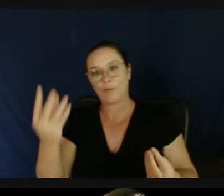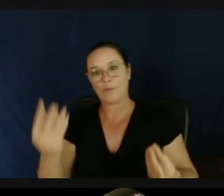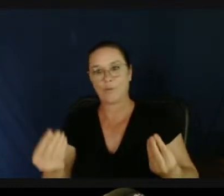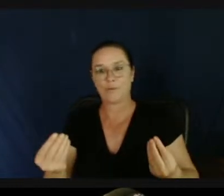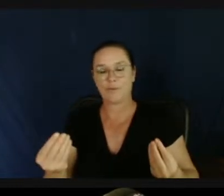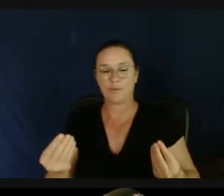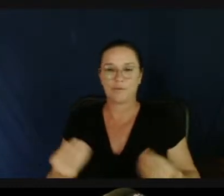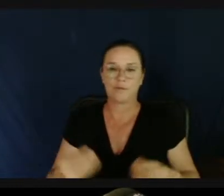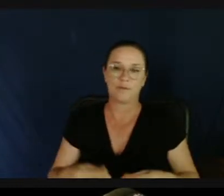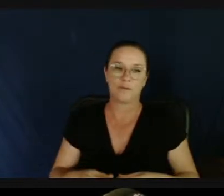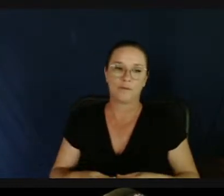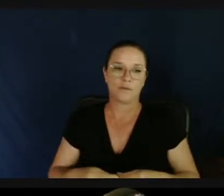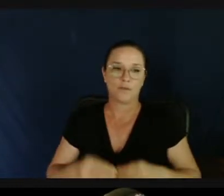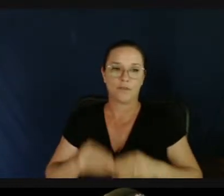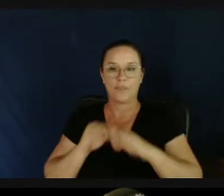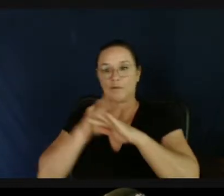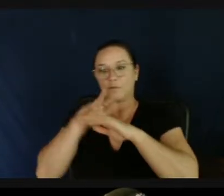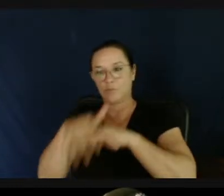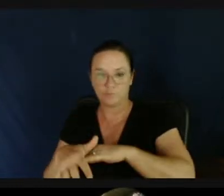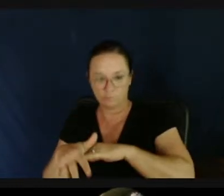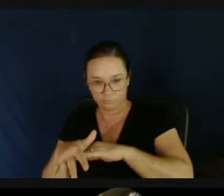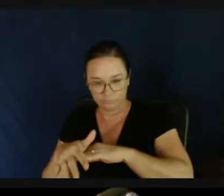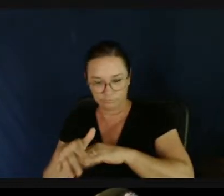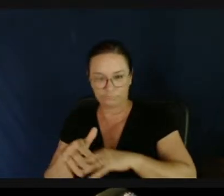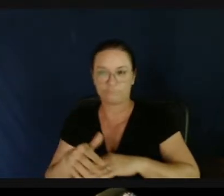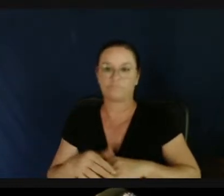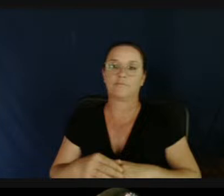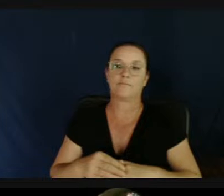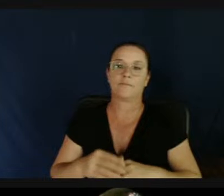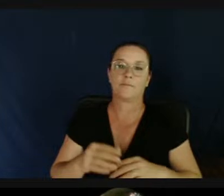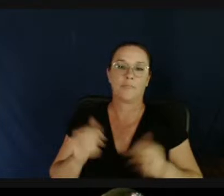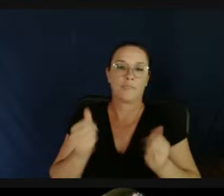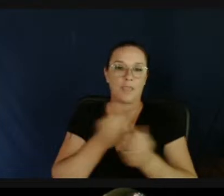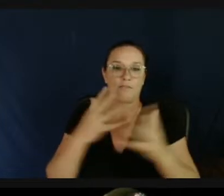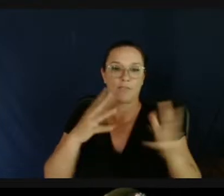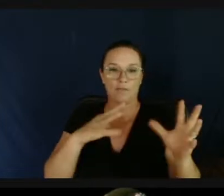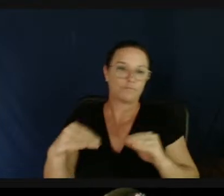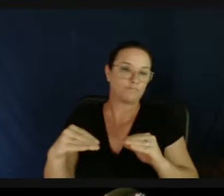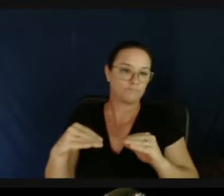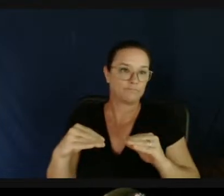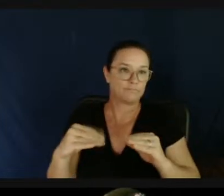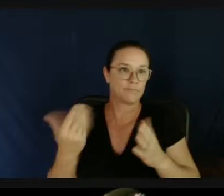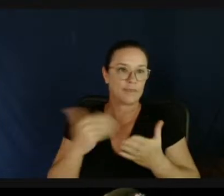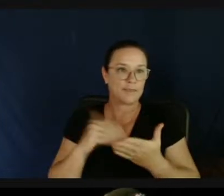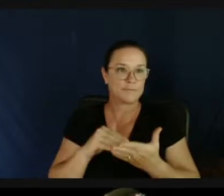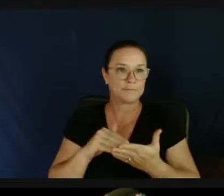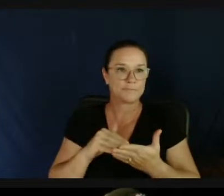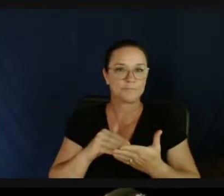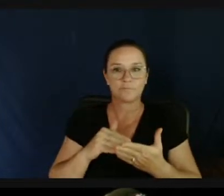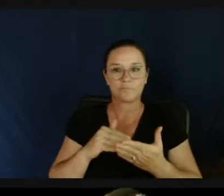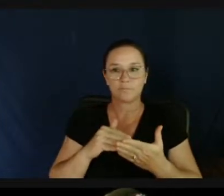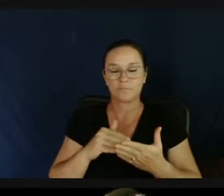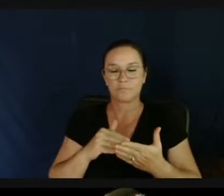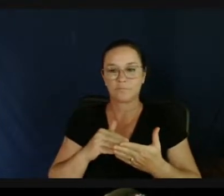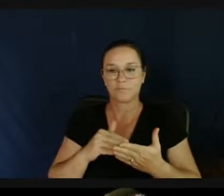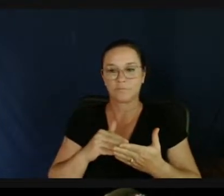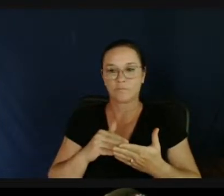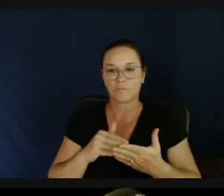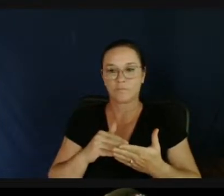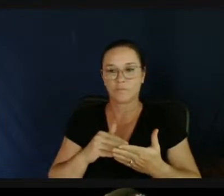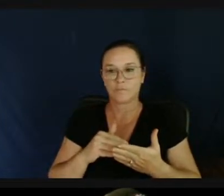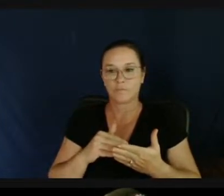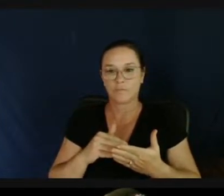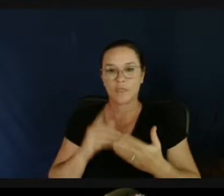vent spills out that flow, and then everything goes darker again until it resumes